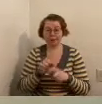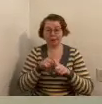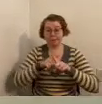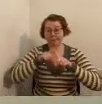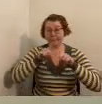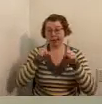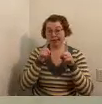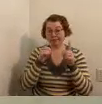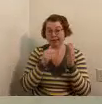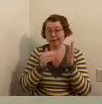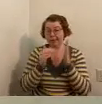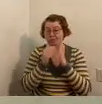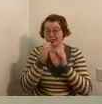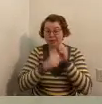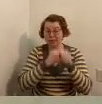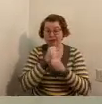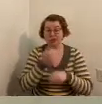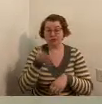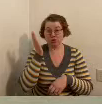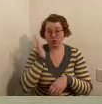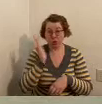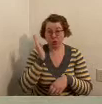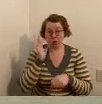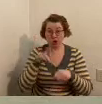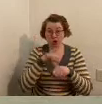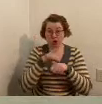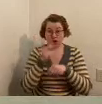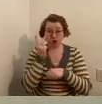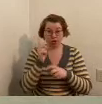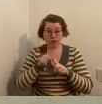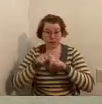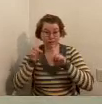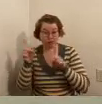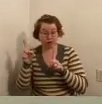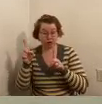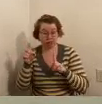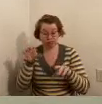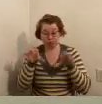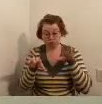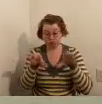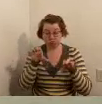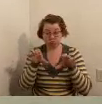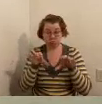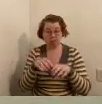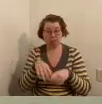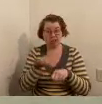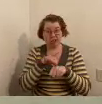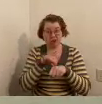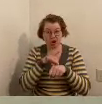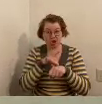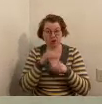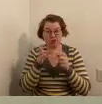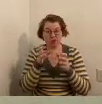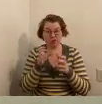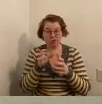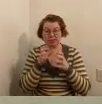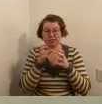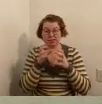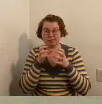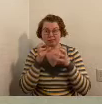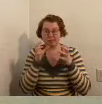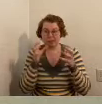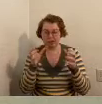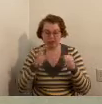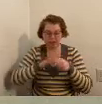But thousands of years ago, the Earth looked different because much of the Earth was covered